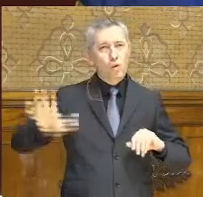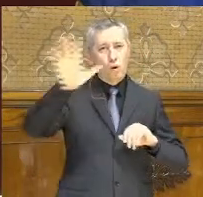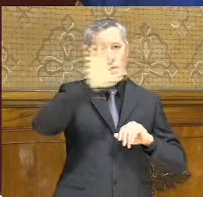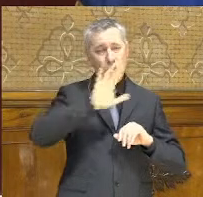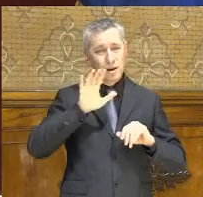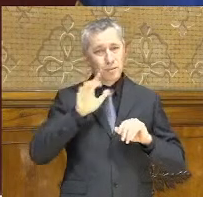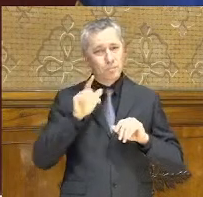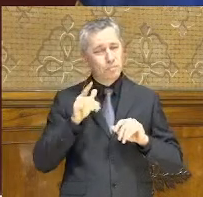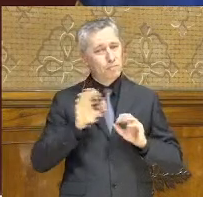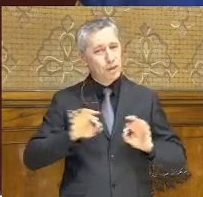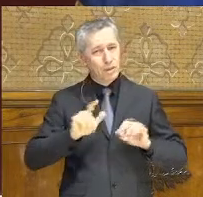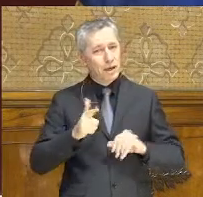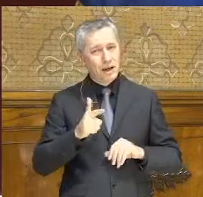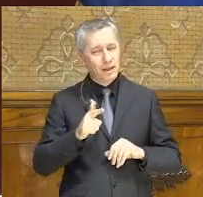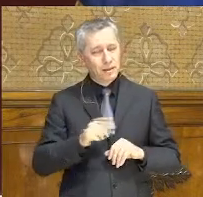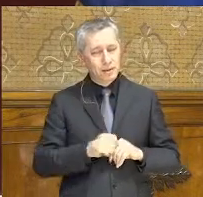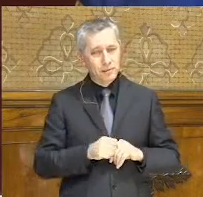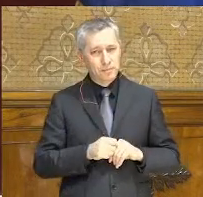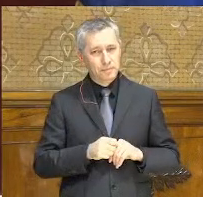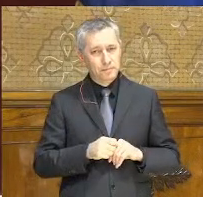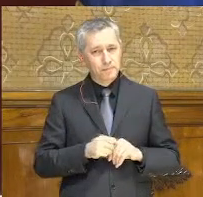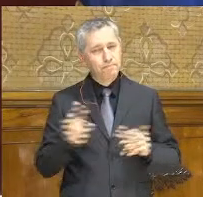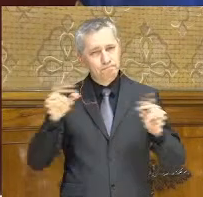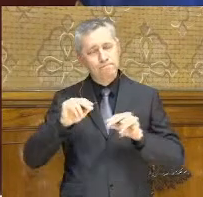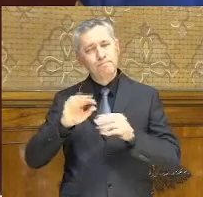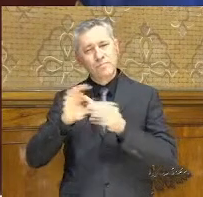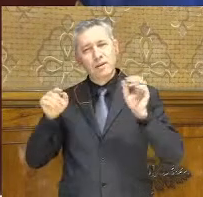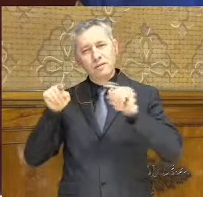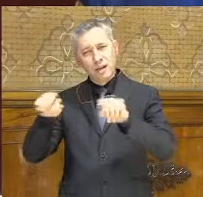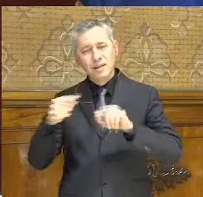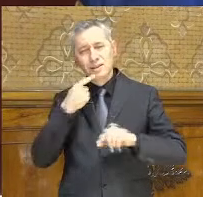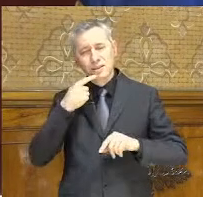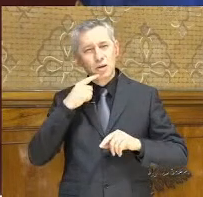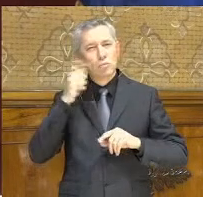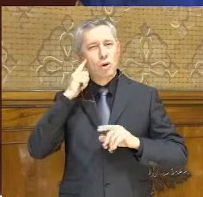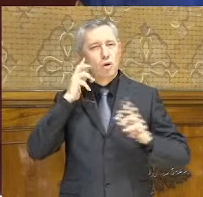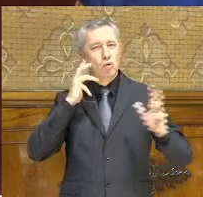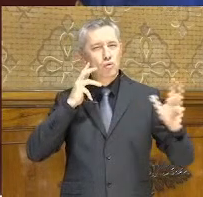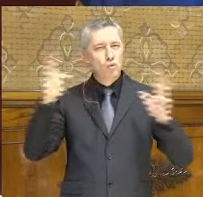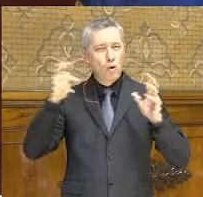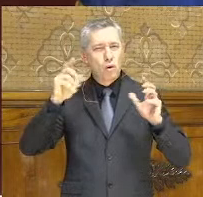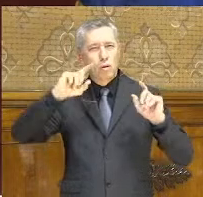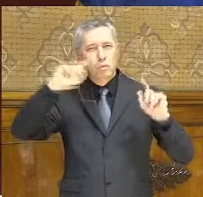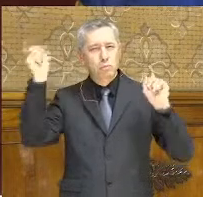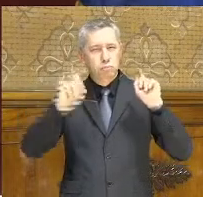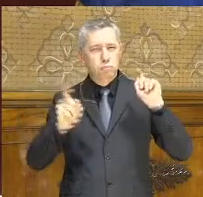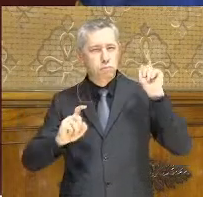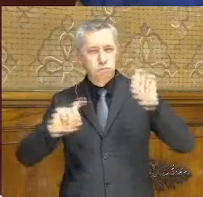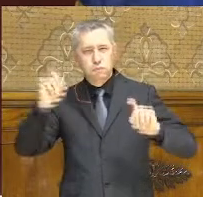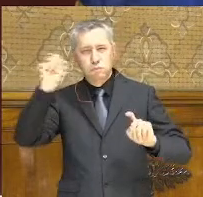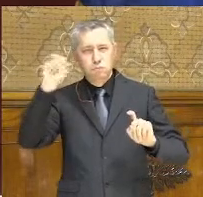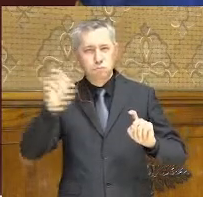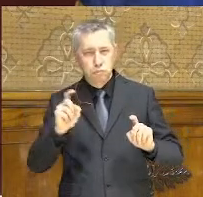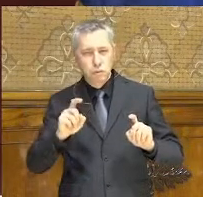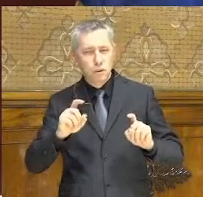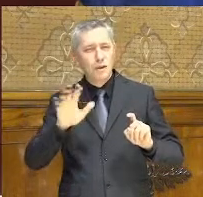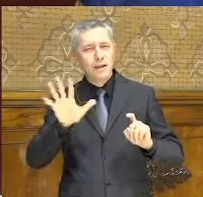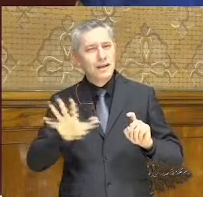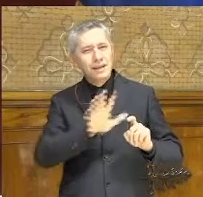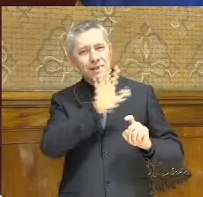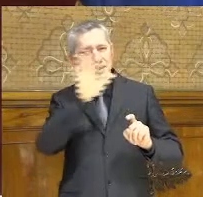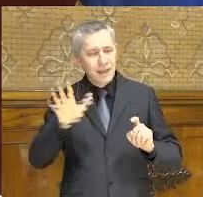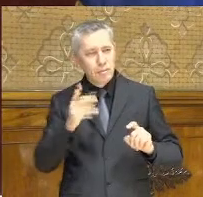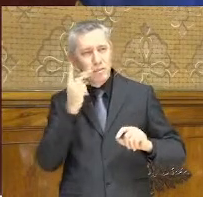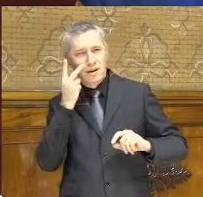Thunder went crashing as majestic bells of bolts struck shadows in the sound, seeming to be the